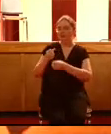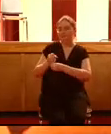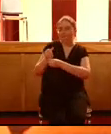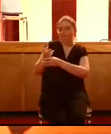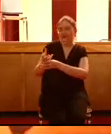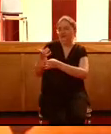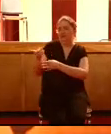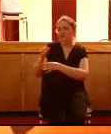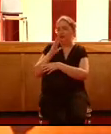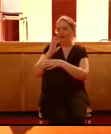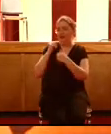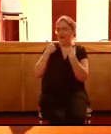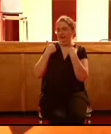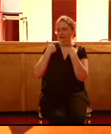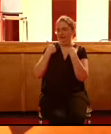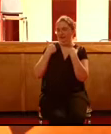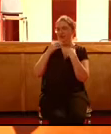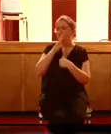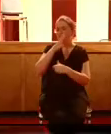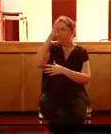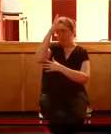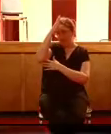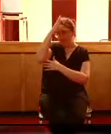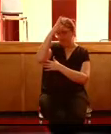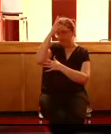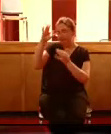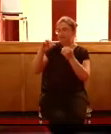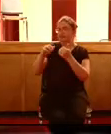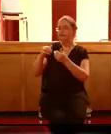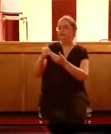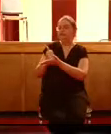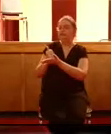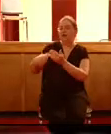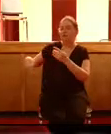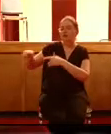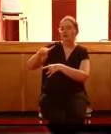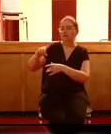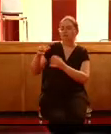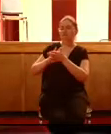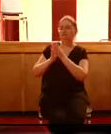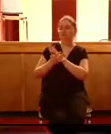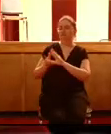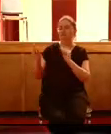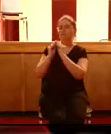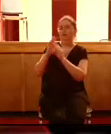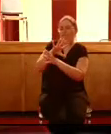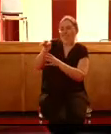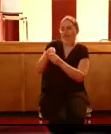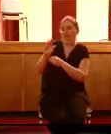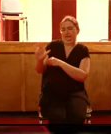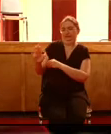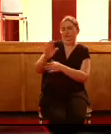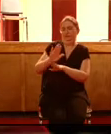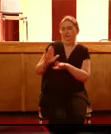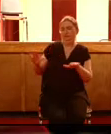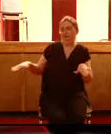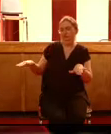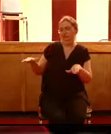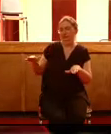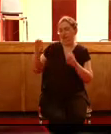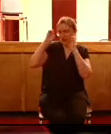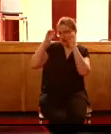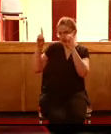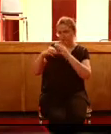role of their children's education? I think, And it's one of the things in building relationships